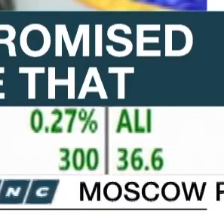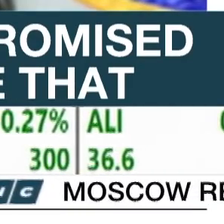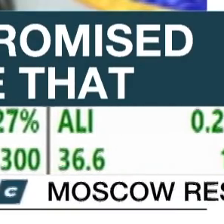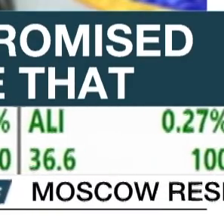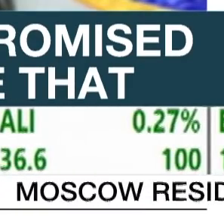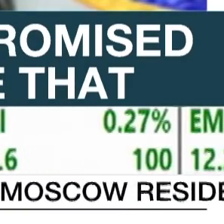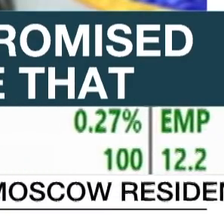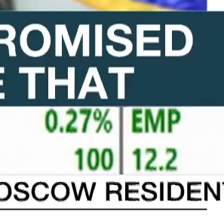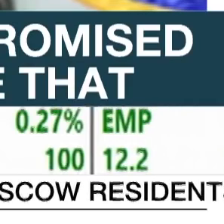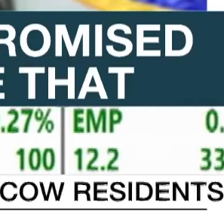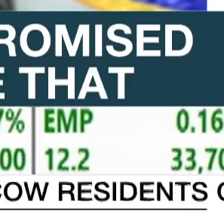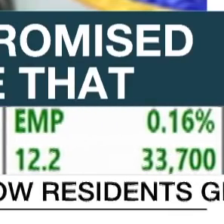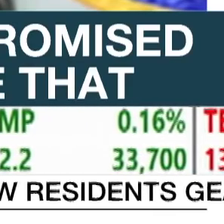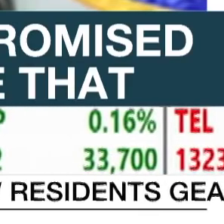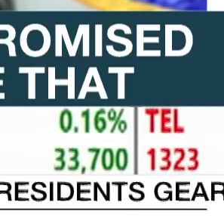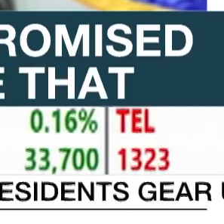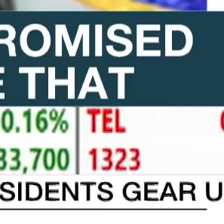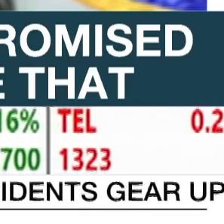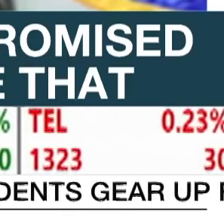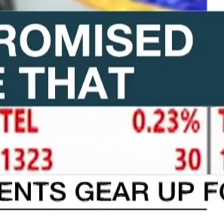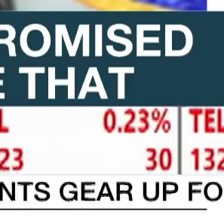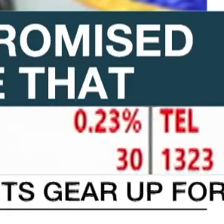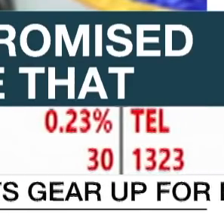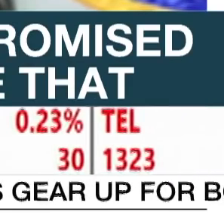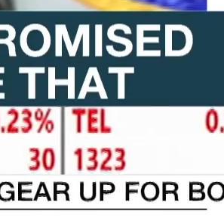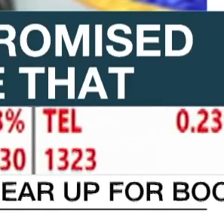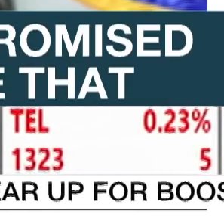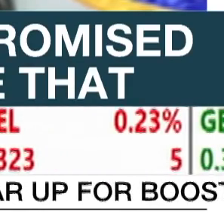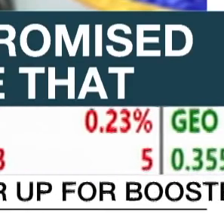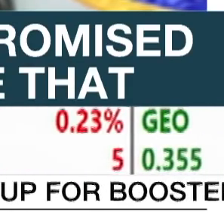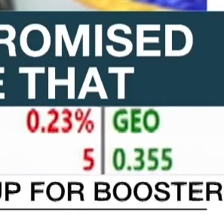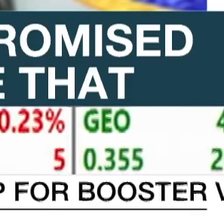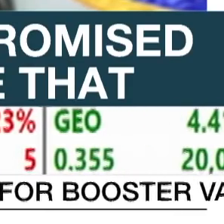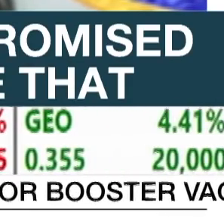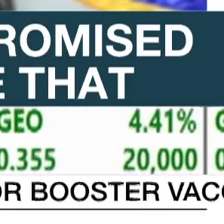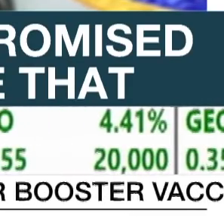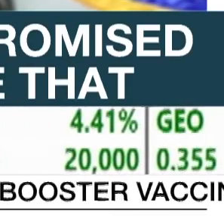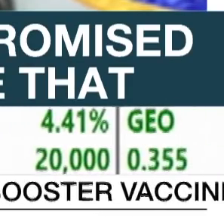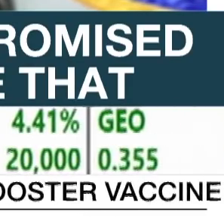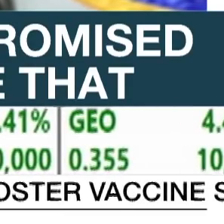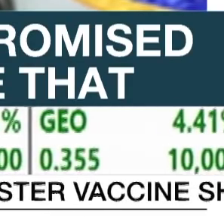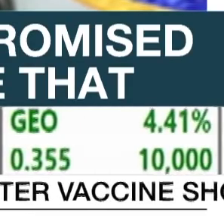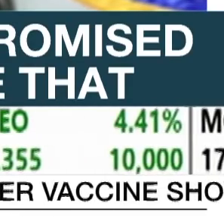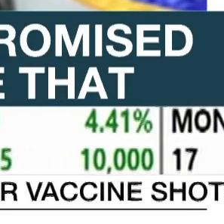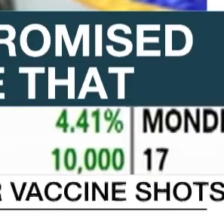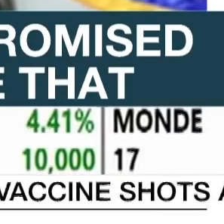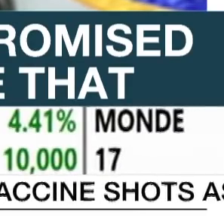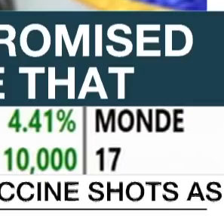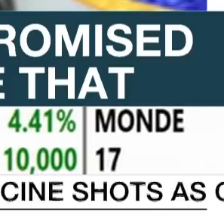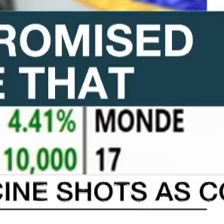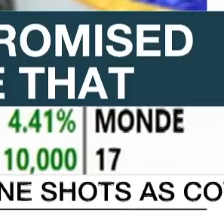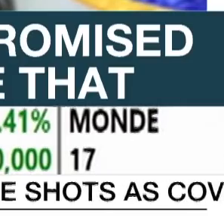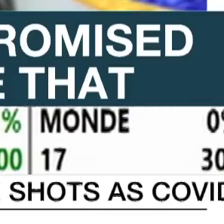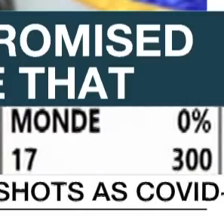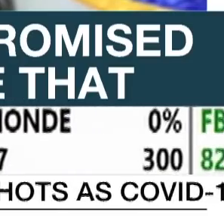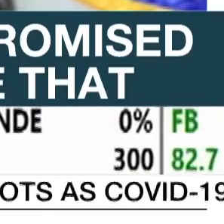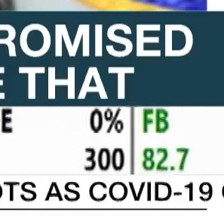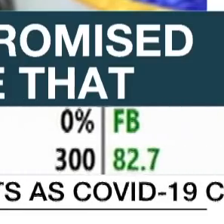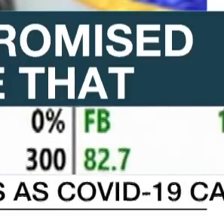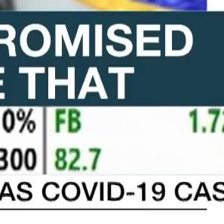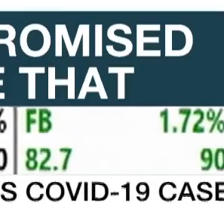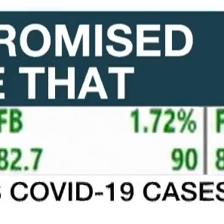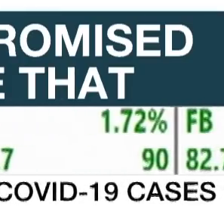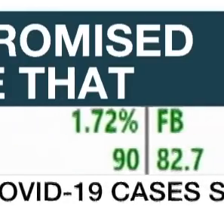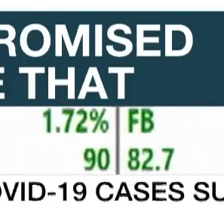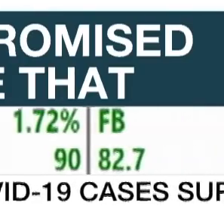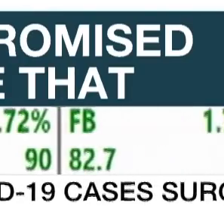That is the first item that I said, that I've already asked him if he would indulge us, send us the report that he has, because we want to know details, because